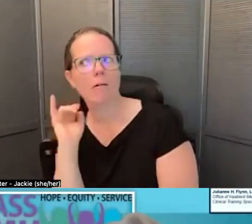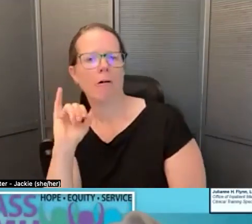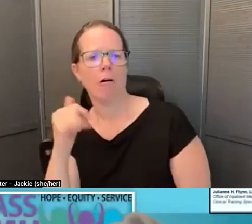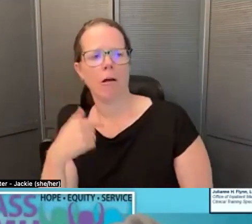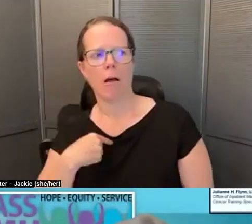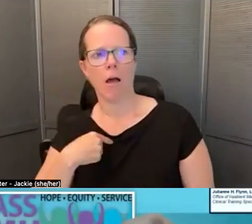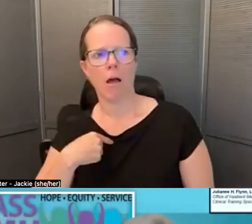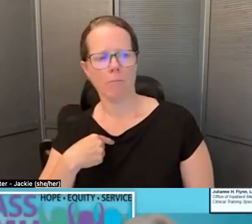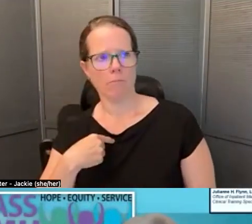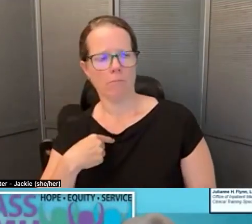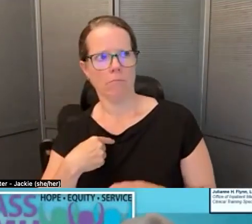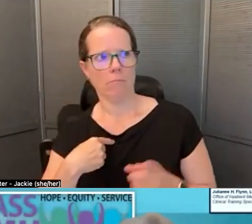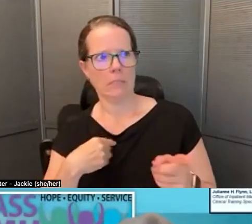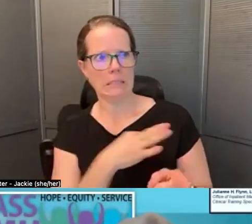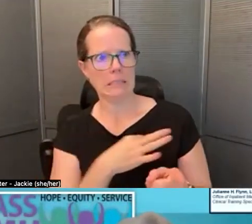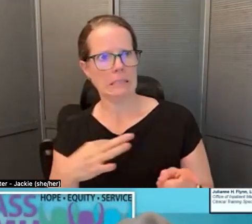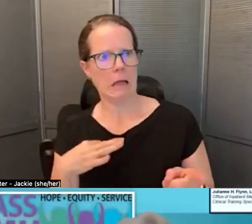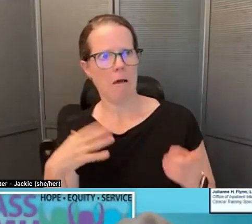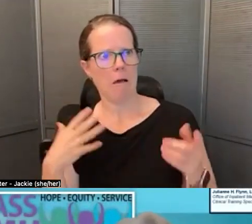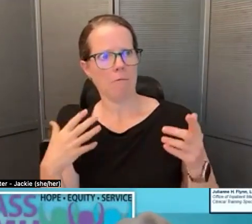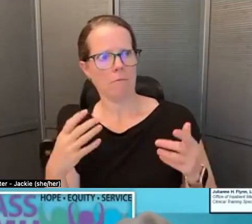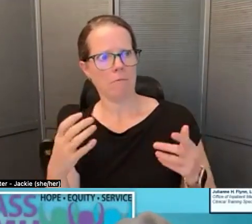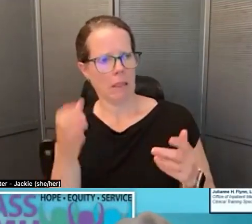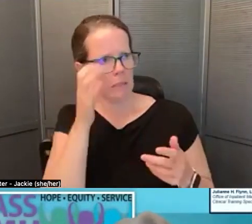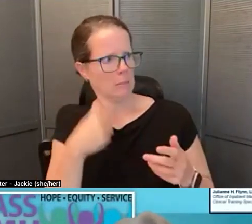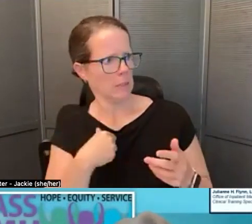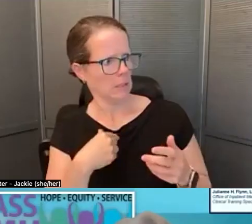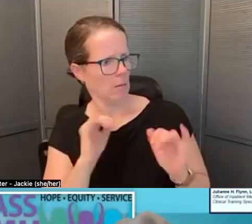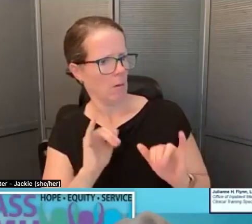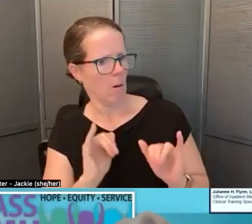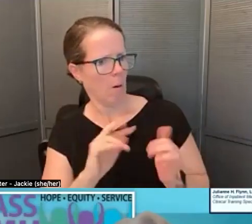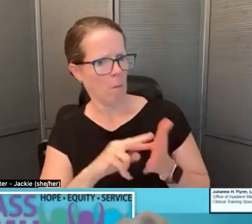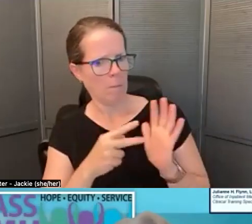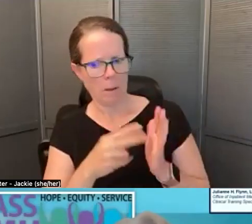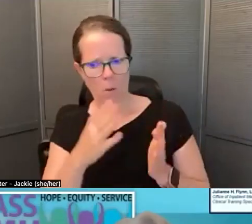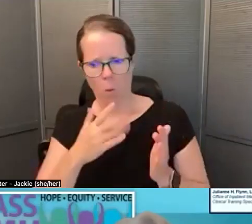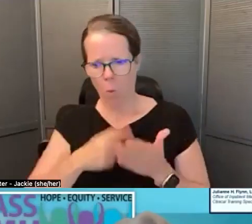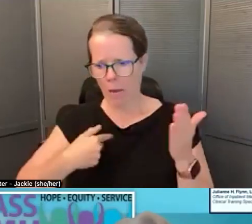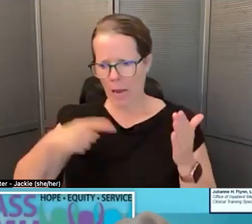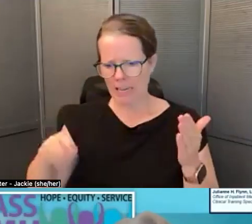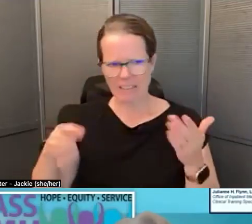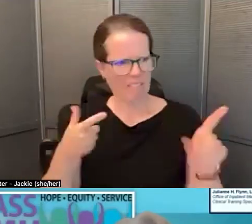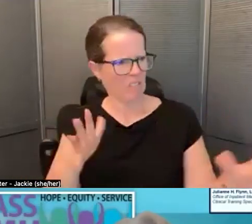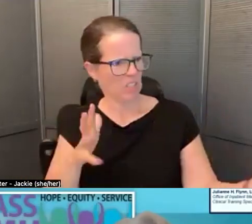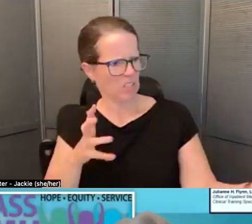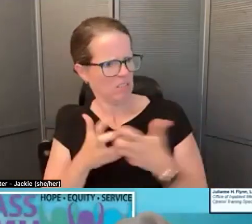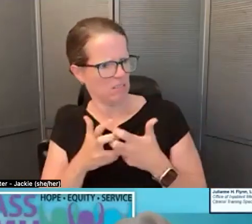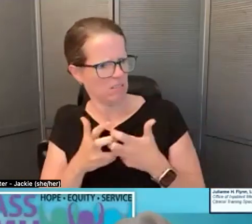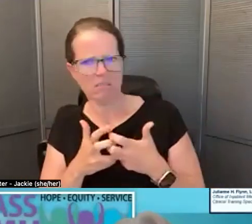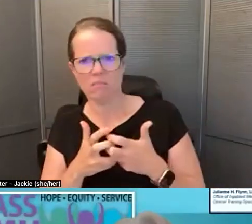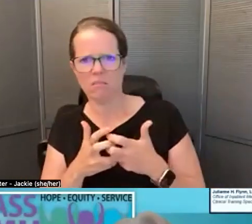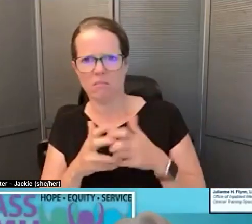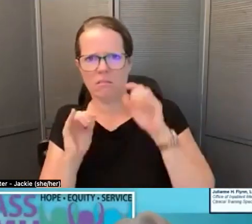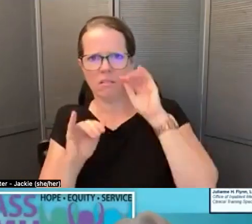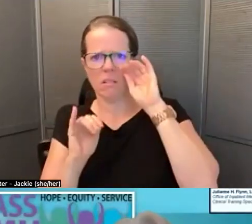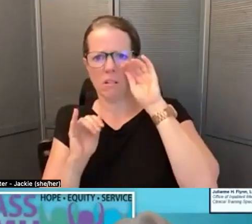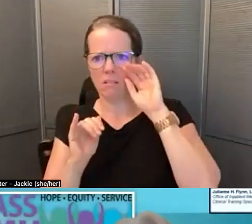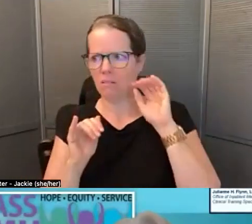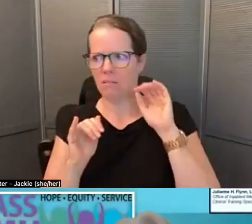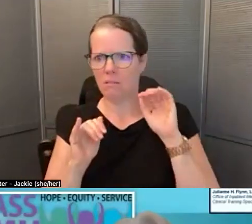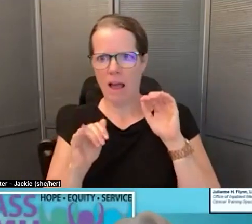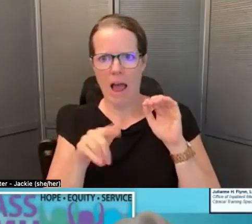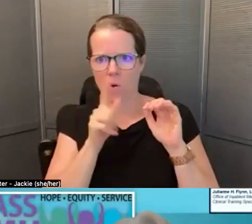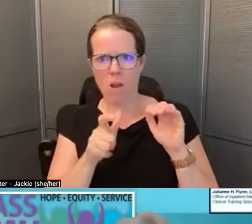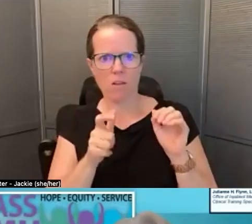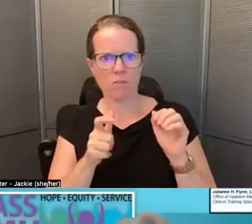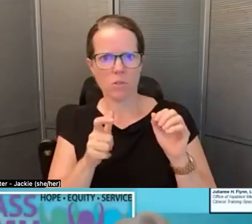my needs met, but people are actually listening to me when I say, I like spending 20 minutes with an ice pack on the back of my